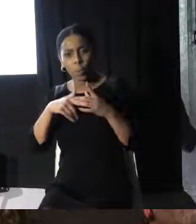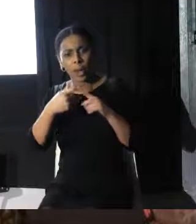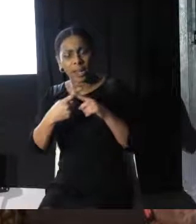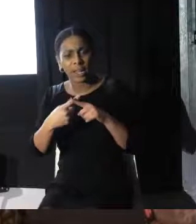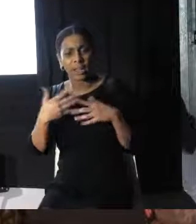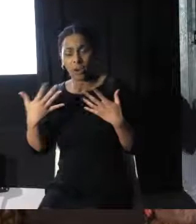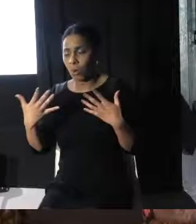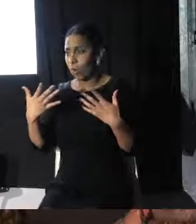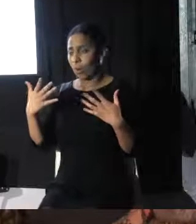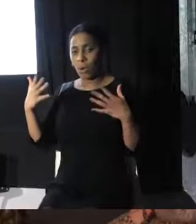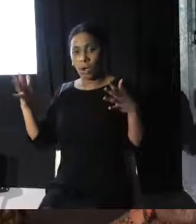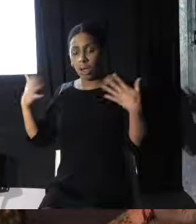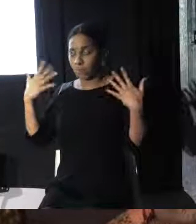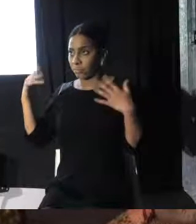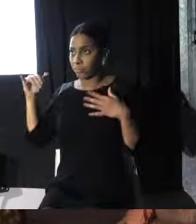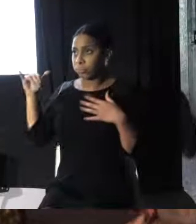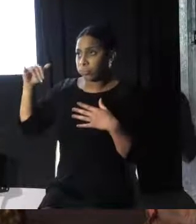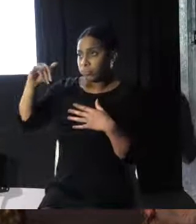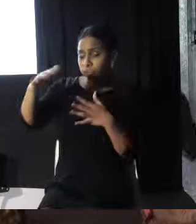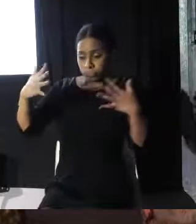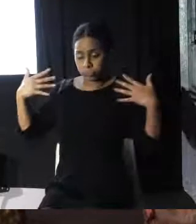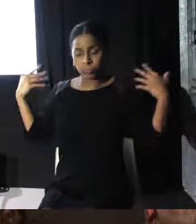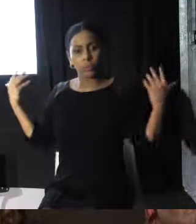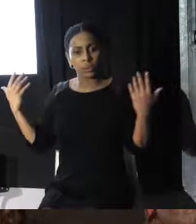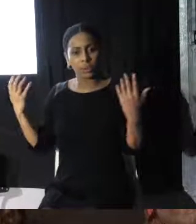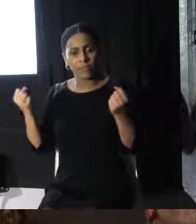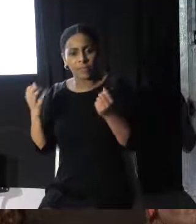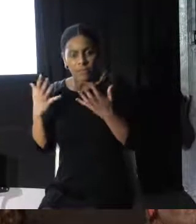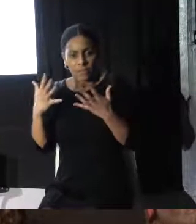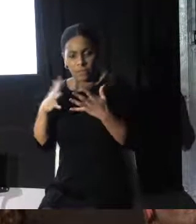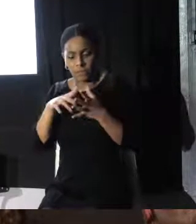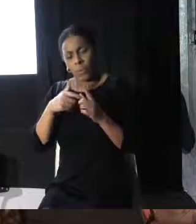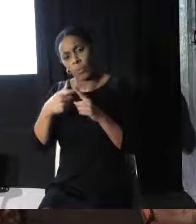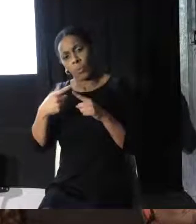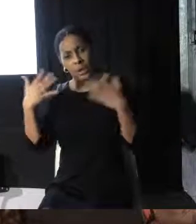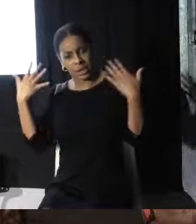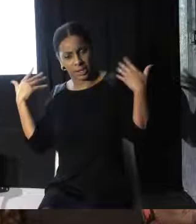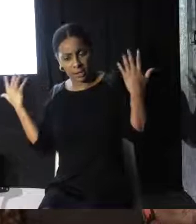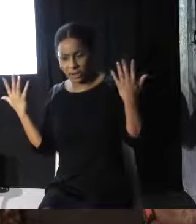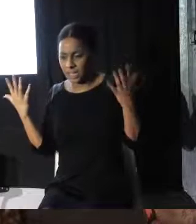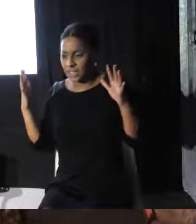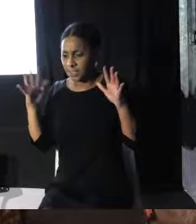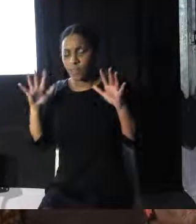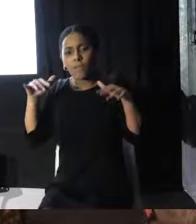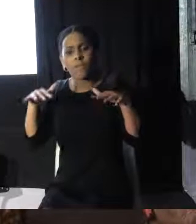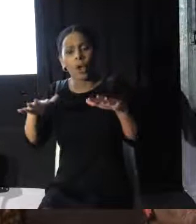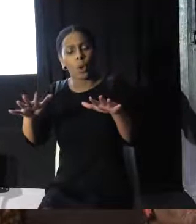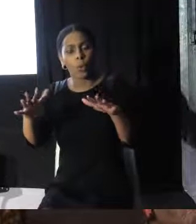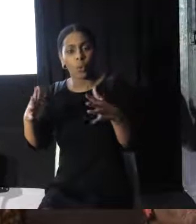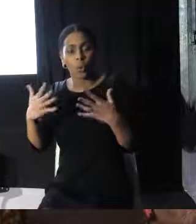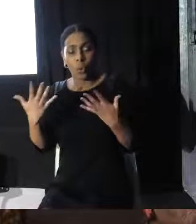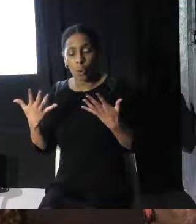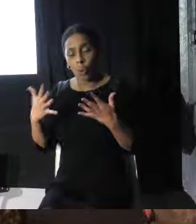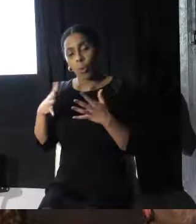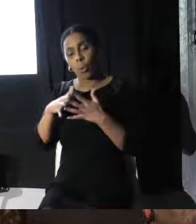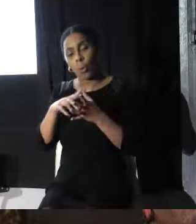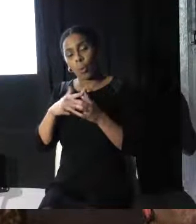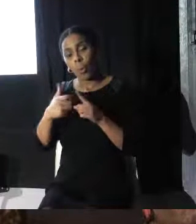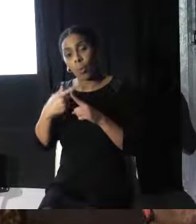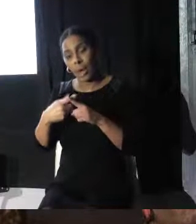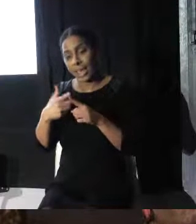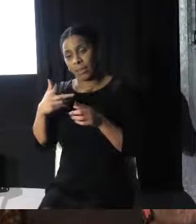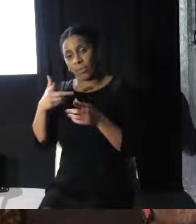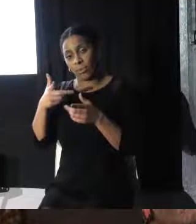behind a body in flight, a region of disturbed flow, wake in the line of the recoil of a